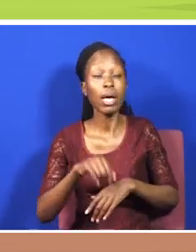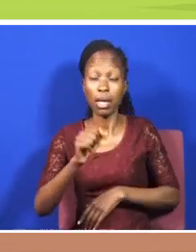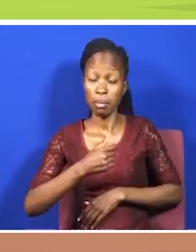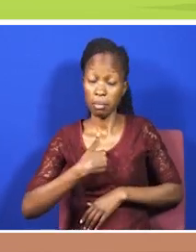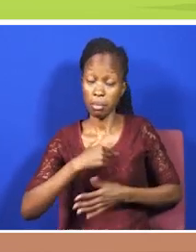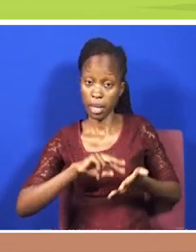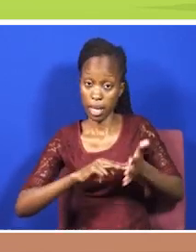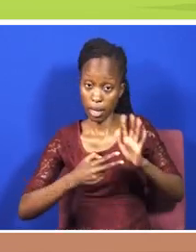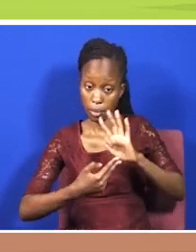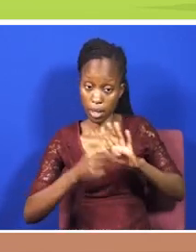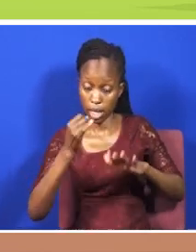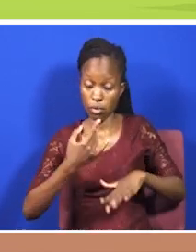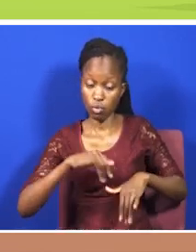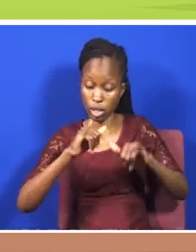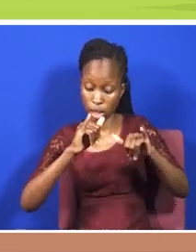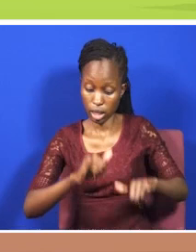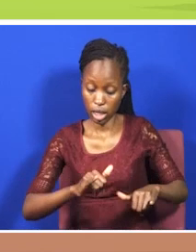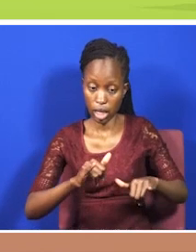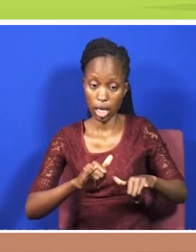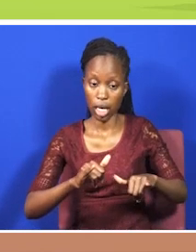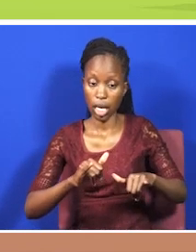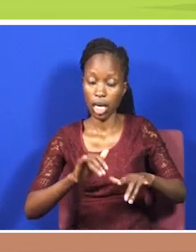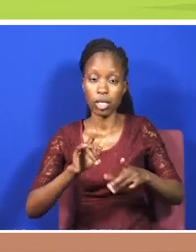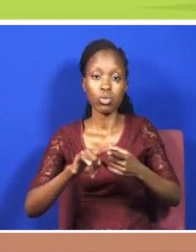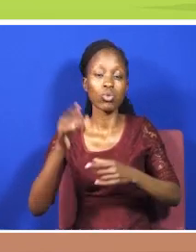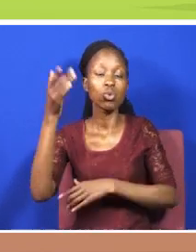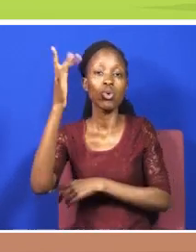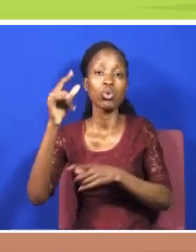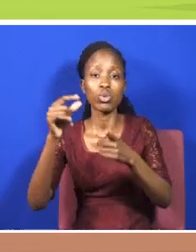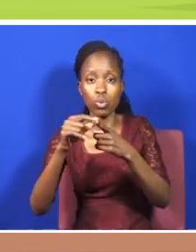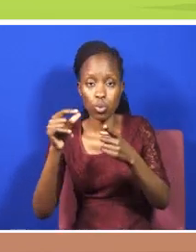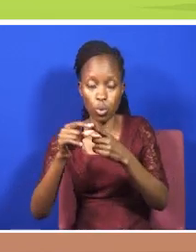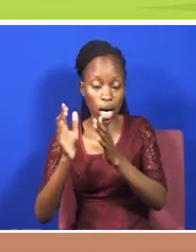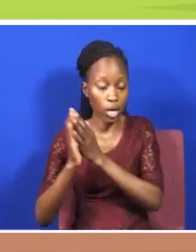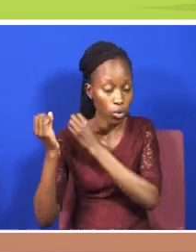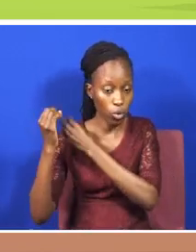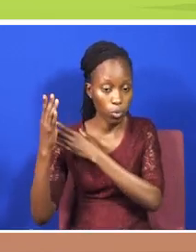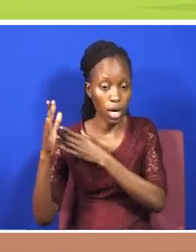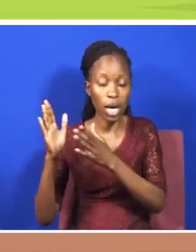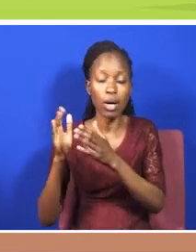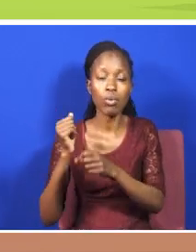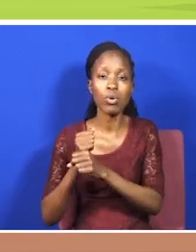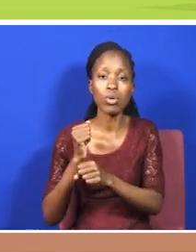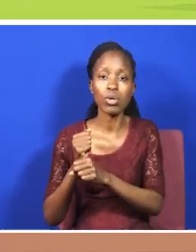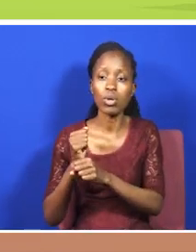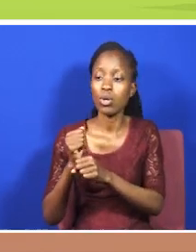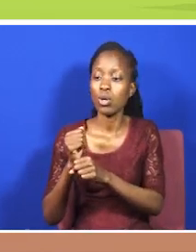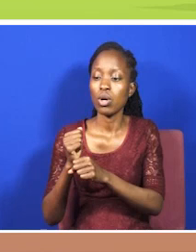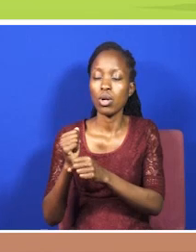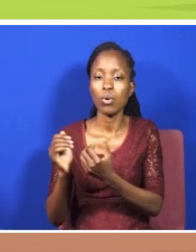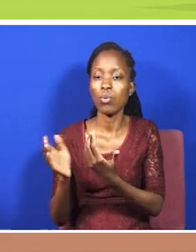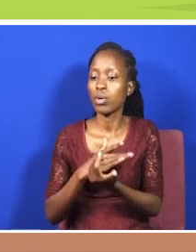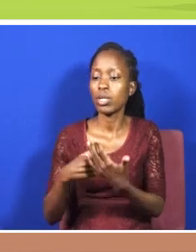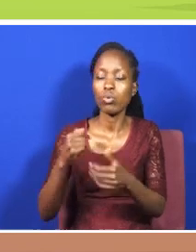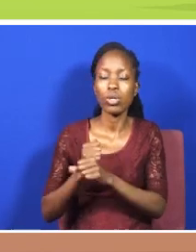let us focus and understand what Charlie is saying. Yes, I mean, if we remain and keep and stick to God's word,